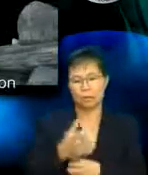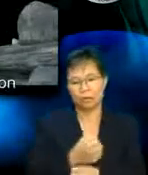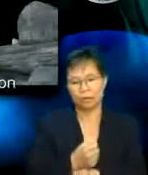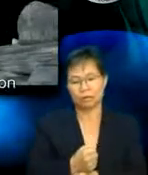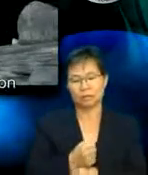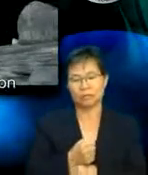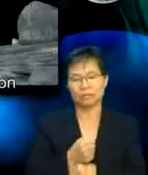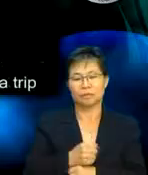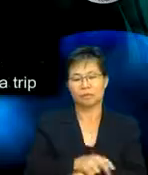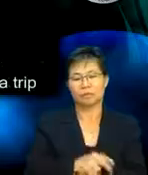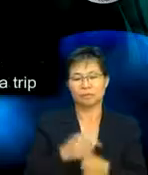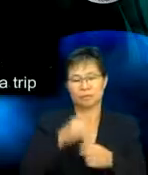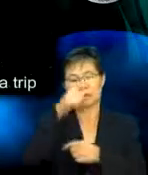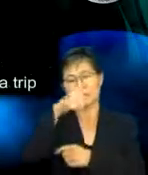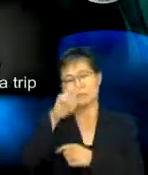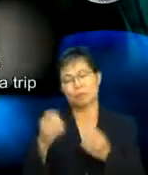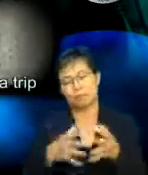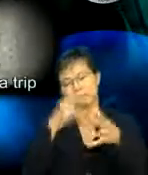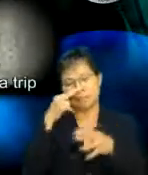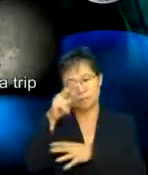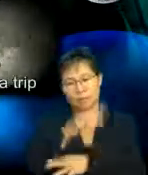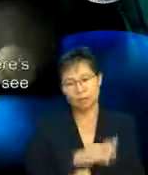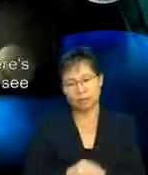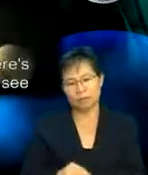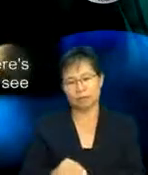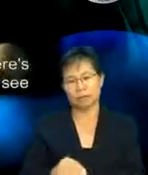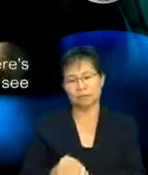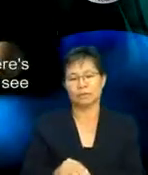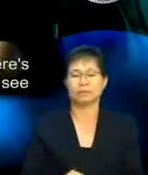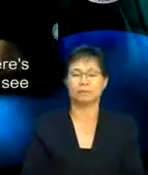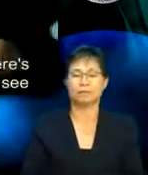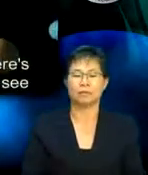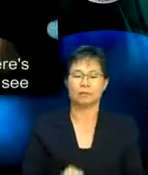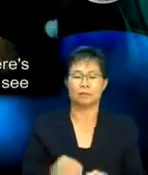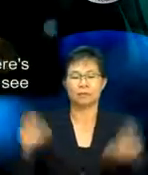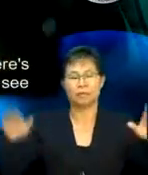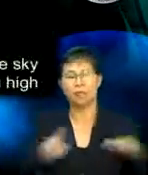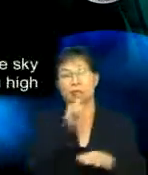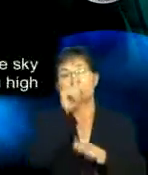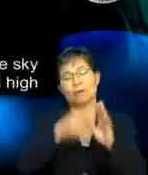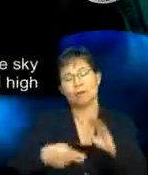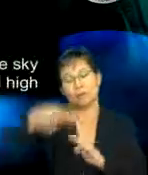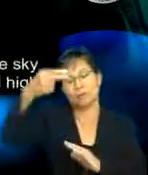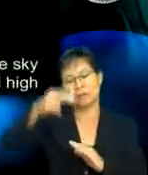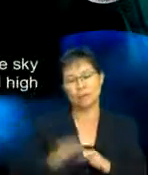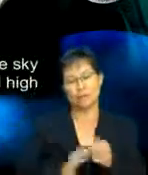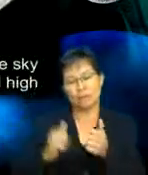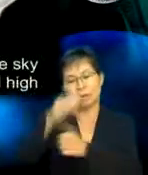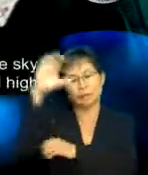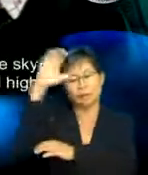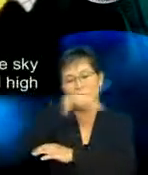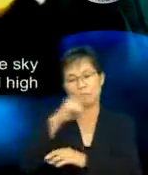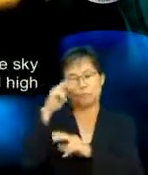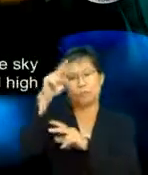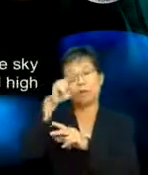on, come on. Get in my ship, we're gonna make a trip into the galaxy. There's so much things to see. We'll zoom up to the sky and you can